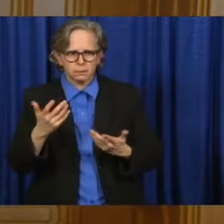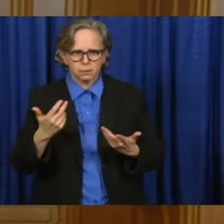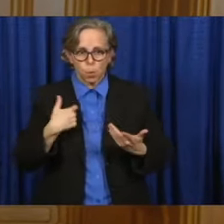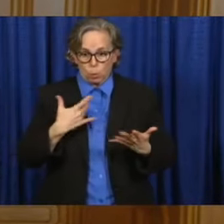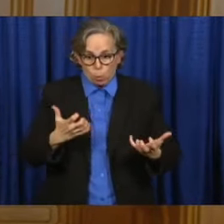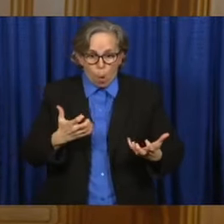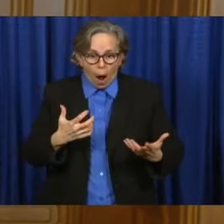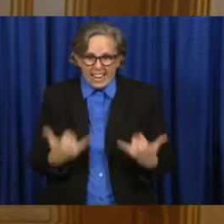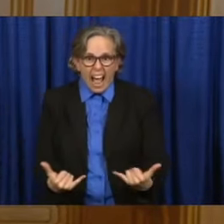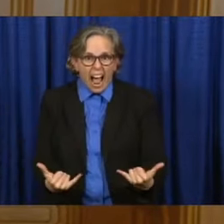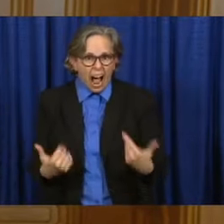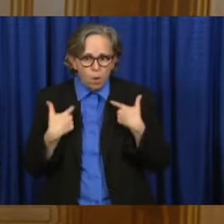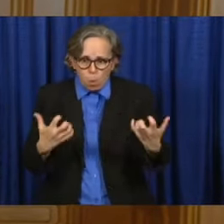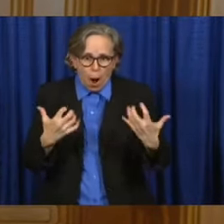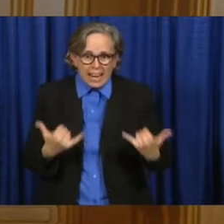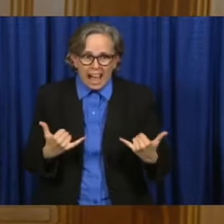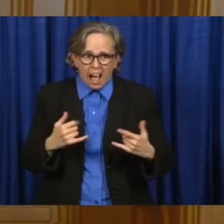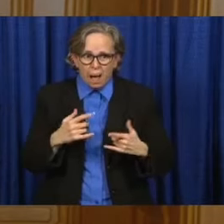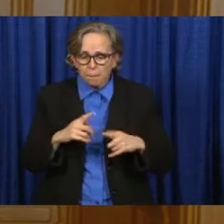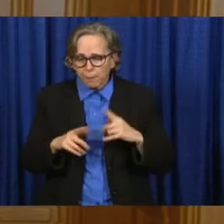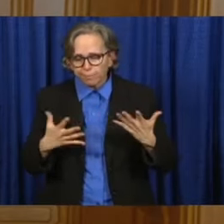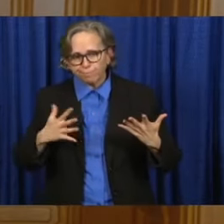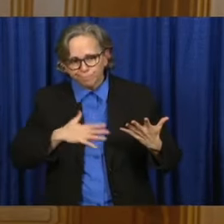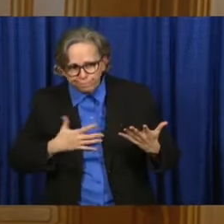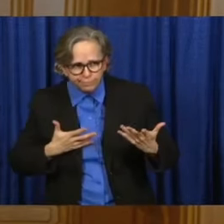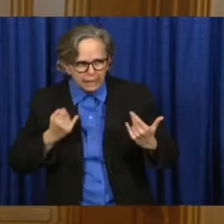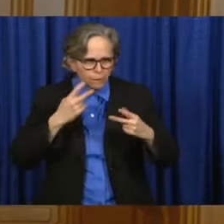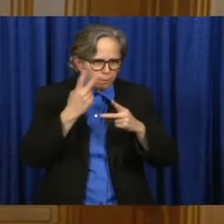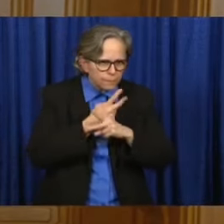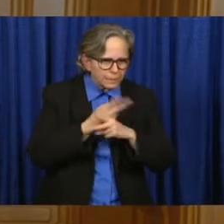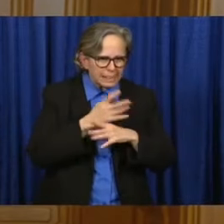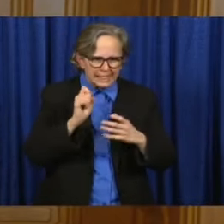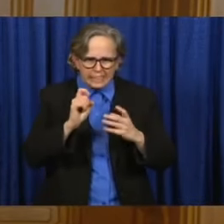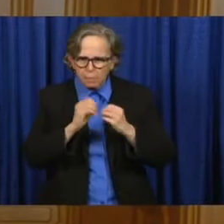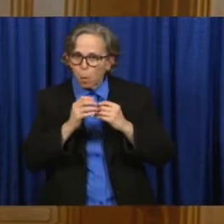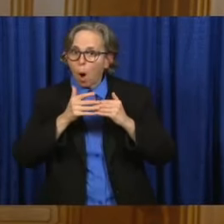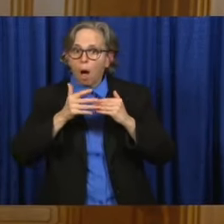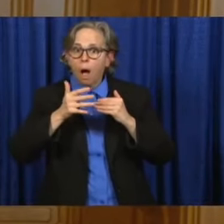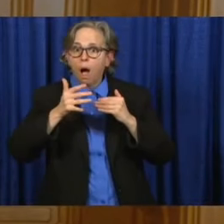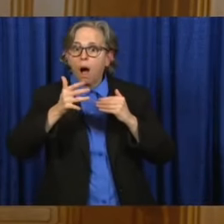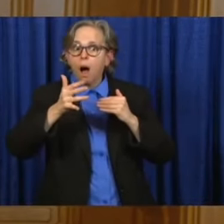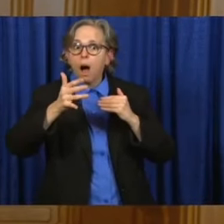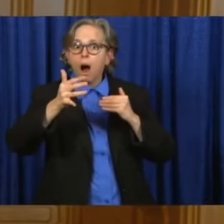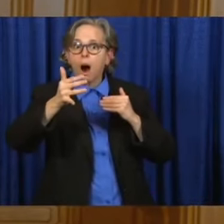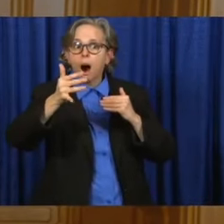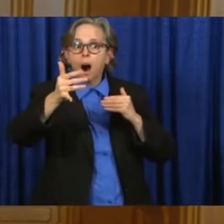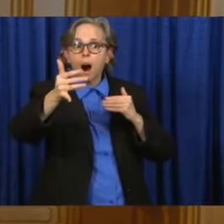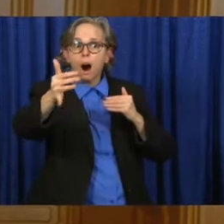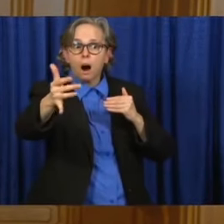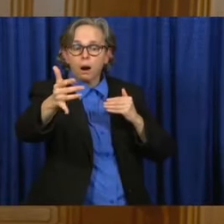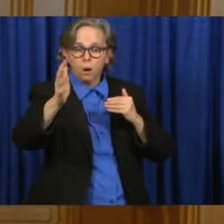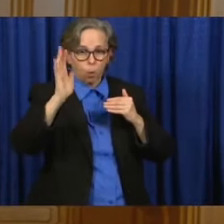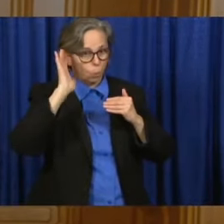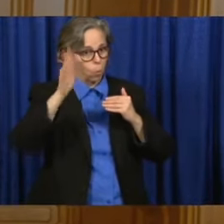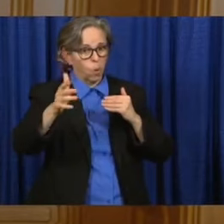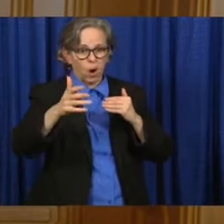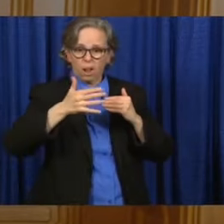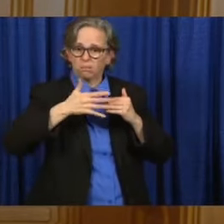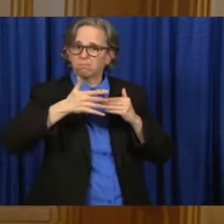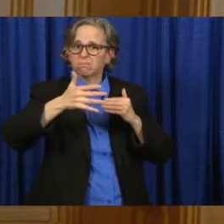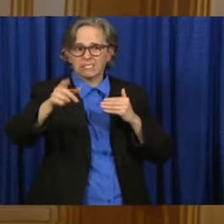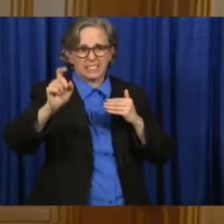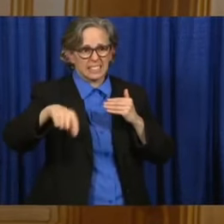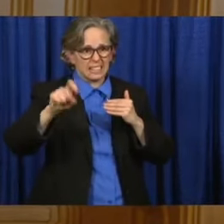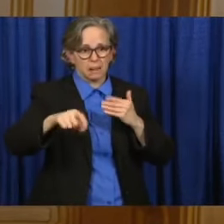there's going to continue to be a need as we move down the line. There'll continue to be a need in a month.